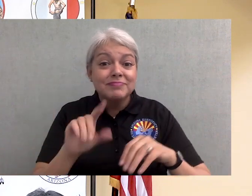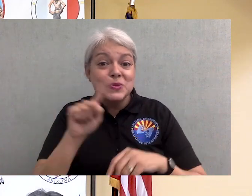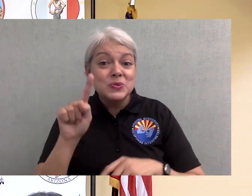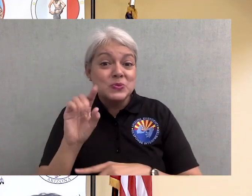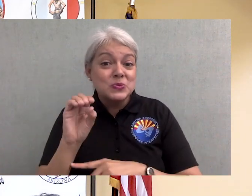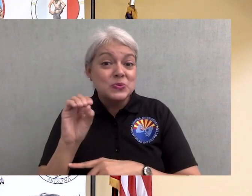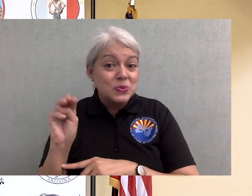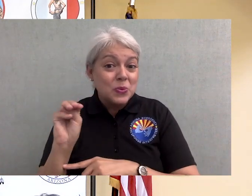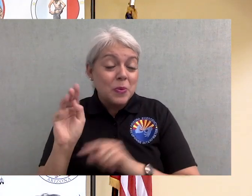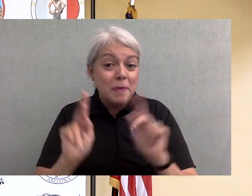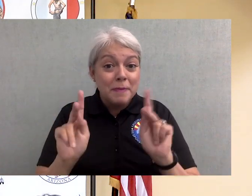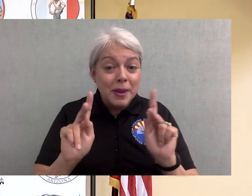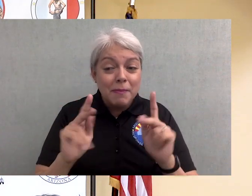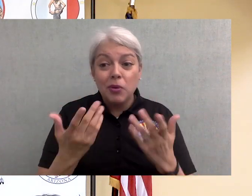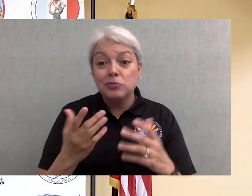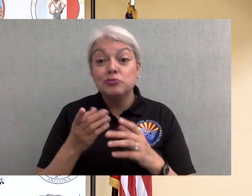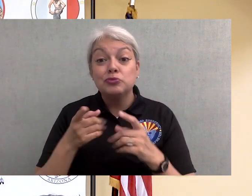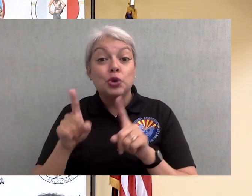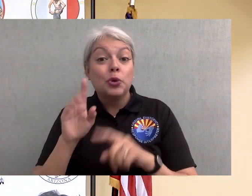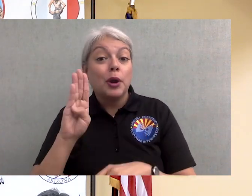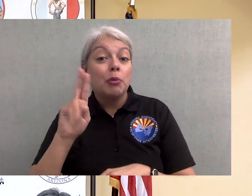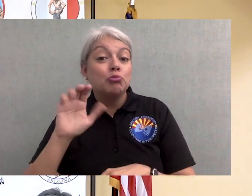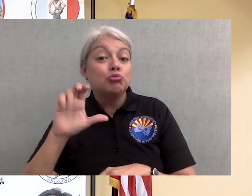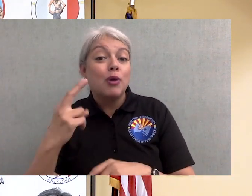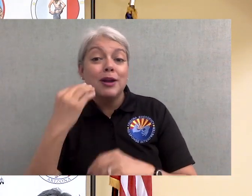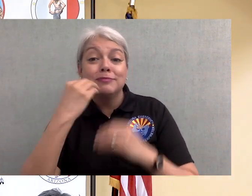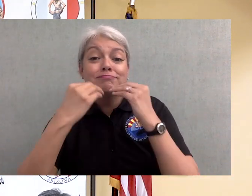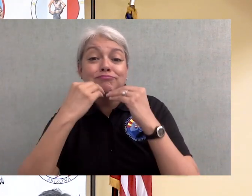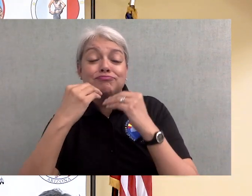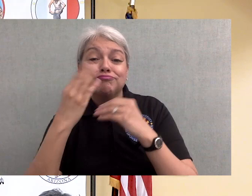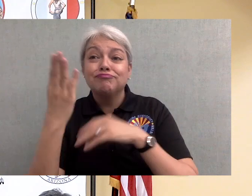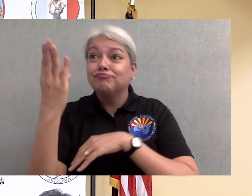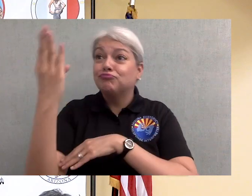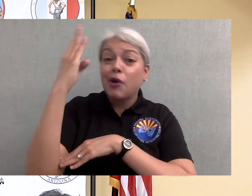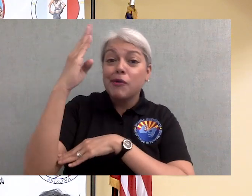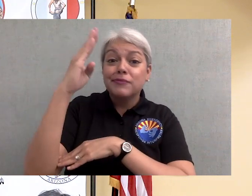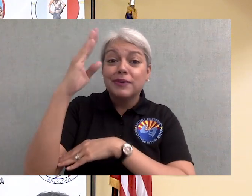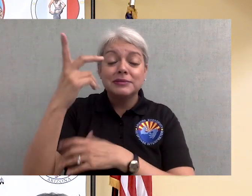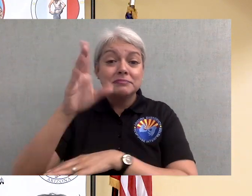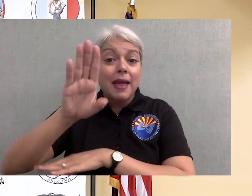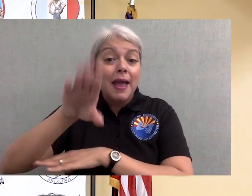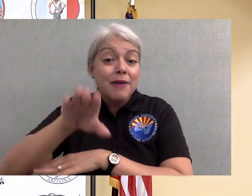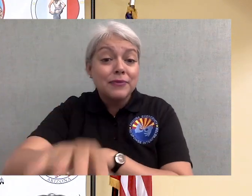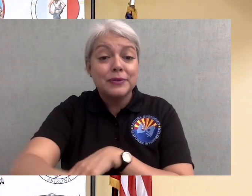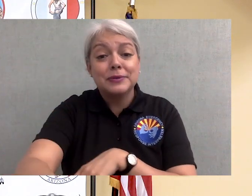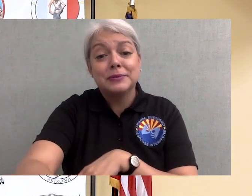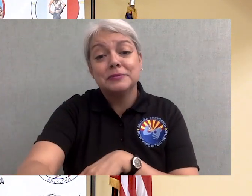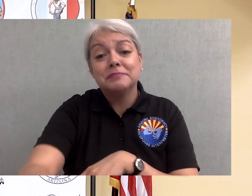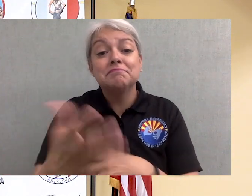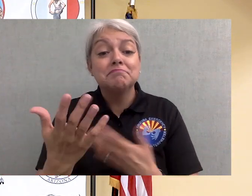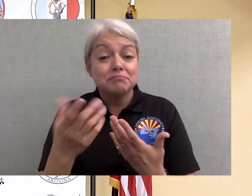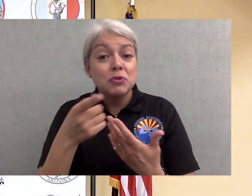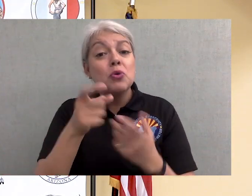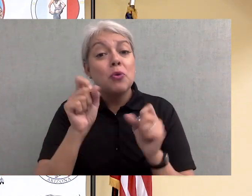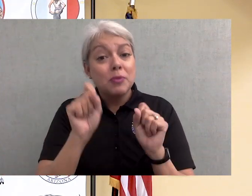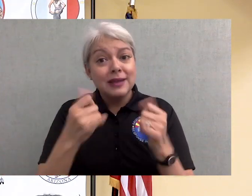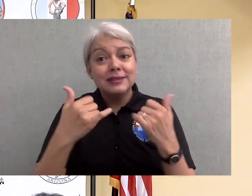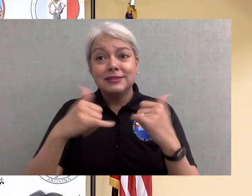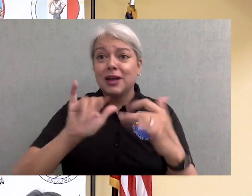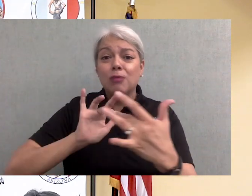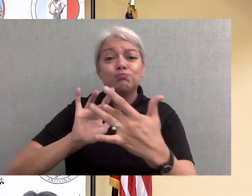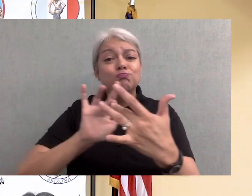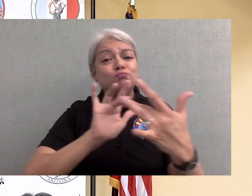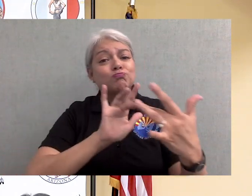and some later on in the afternoon, again, where you can get a hold of folks but not physically be being present.